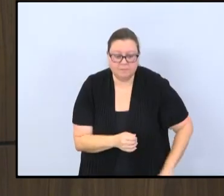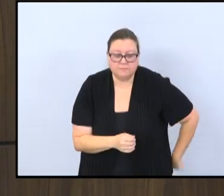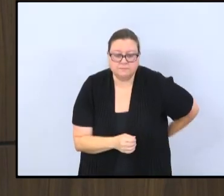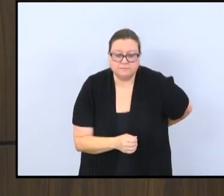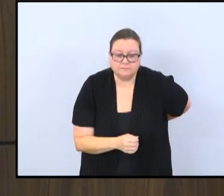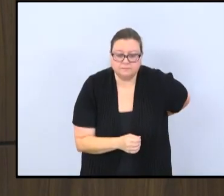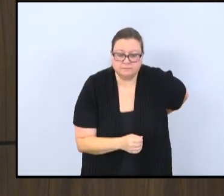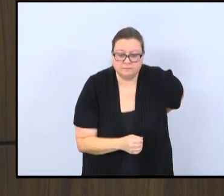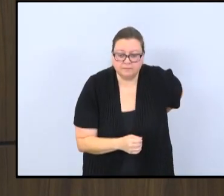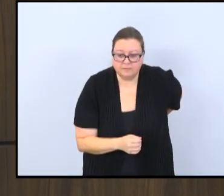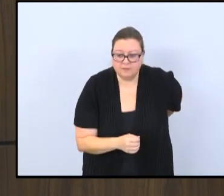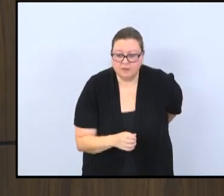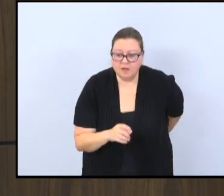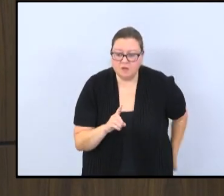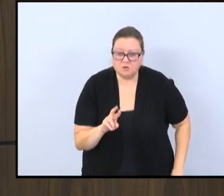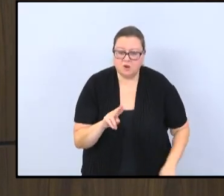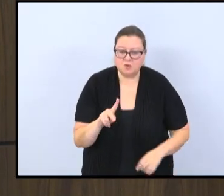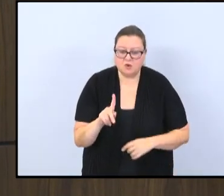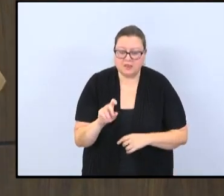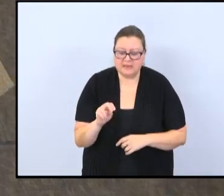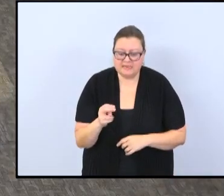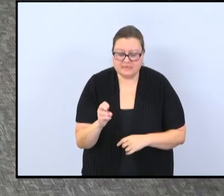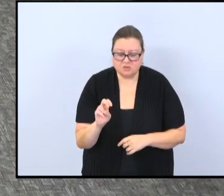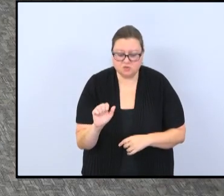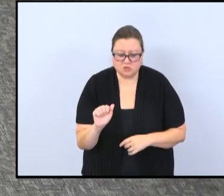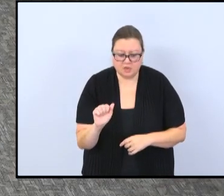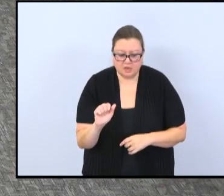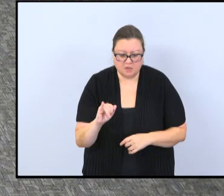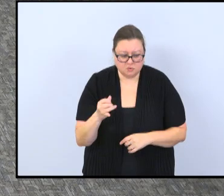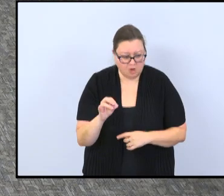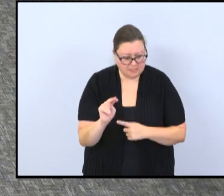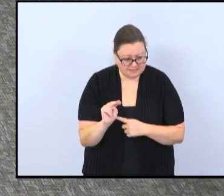Dr. Quenisha Johnson is the University High School principal.